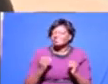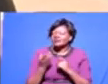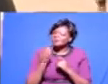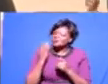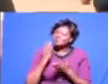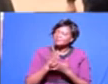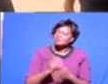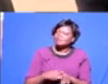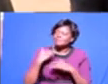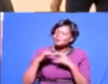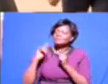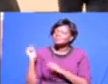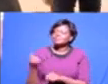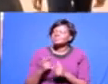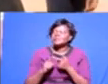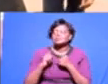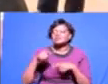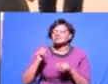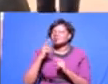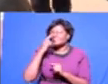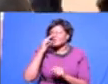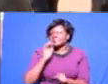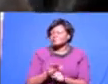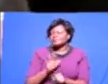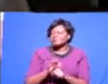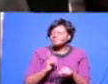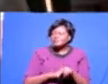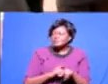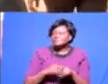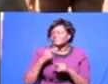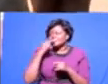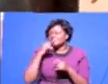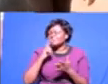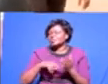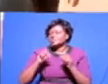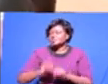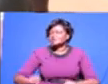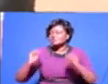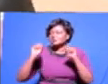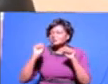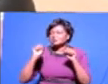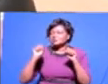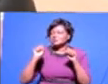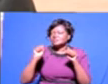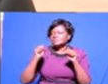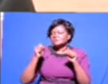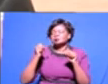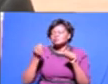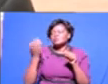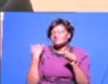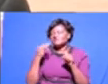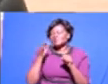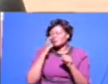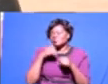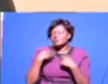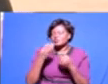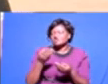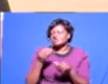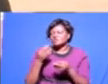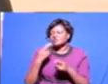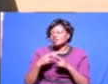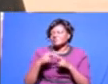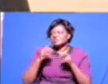And I remember he had a good sense of humor when we would make a joke and say, "Chairman." Then we would call him chairman because he was chairman of the Democratic Party. And his ball